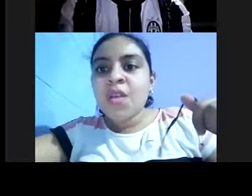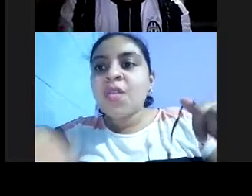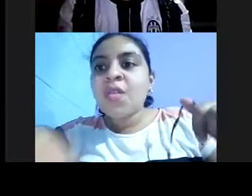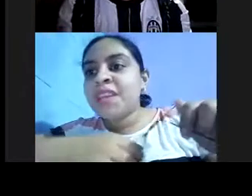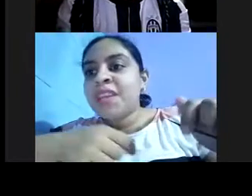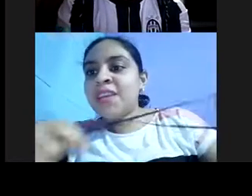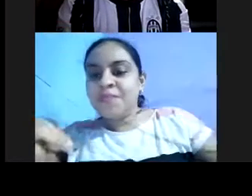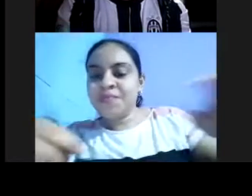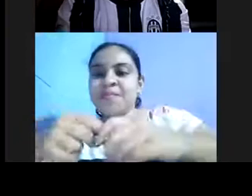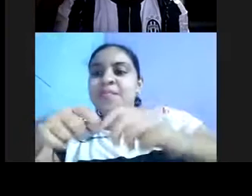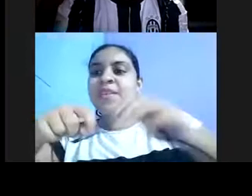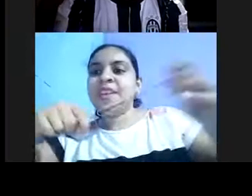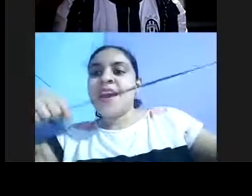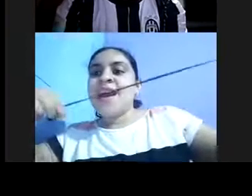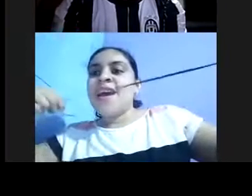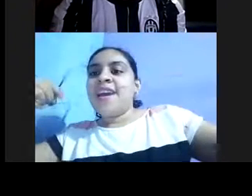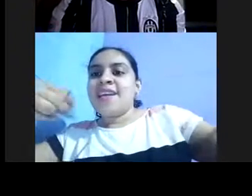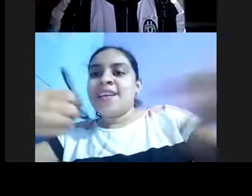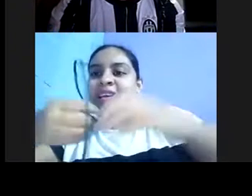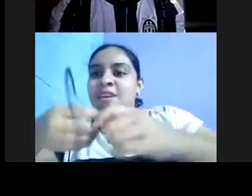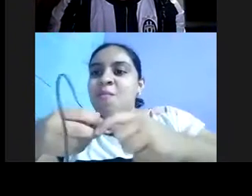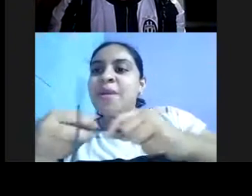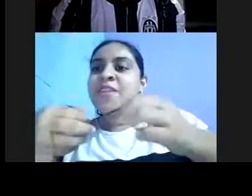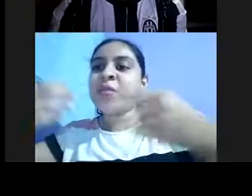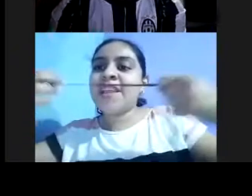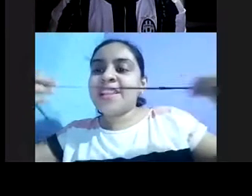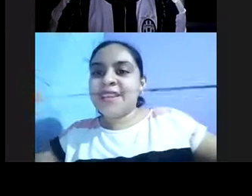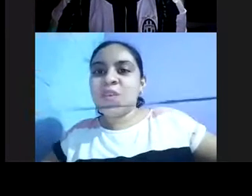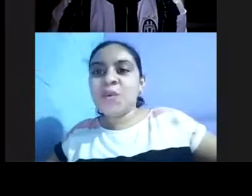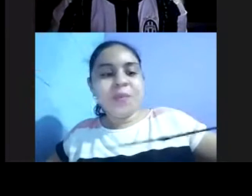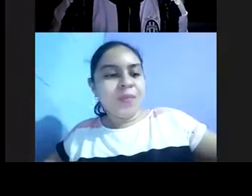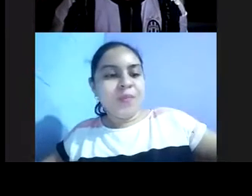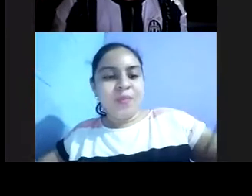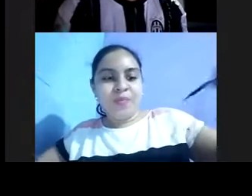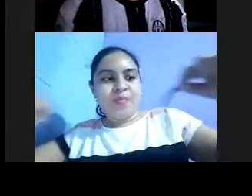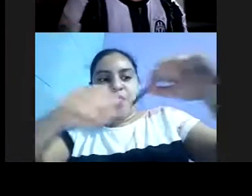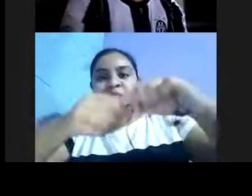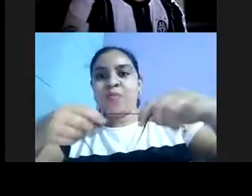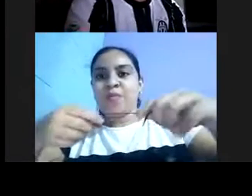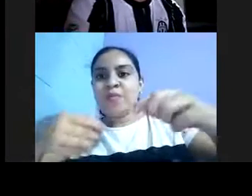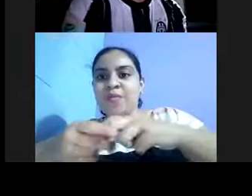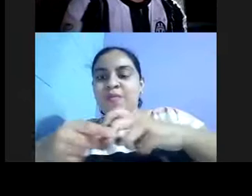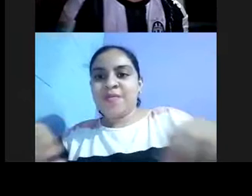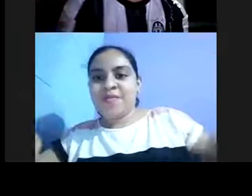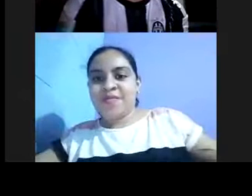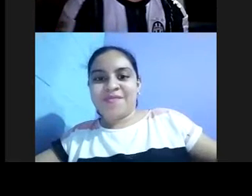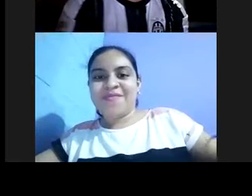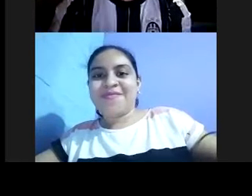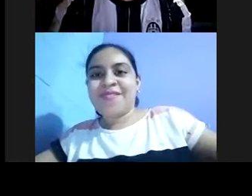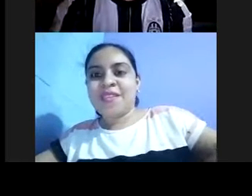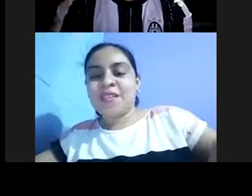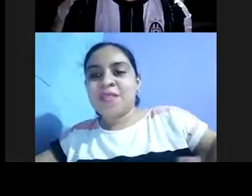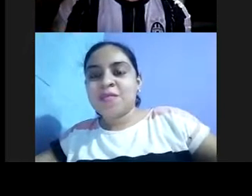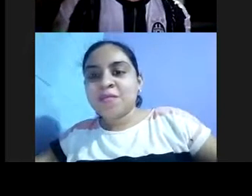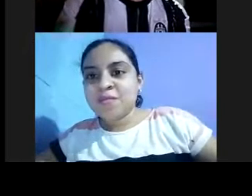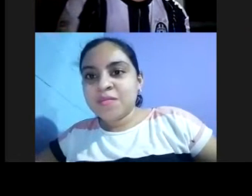Okay. Good evening. How are you tonight? Very well. And you? I'm just great. Thank you. So you